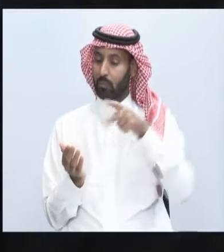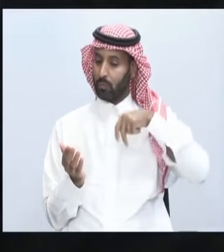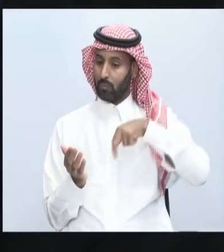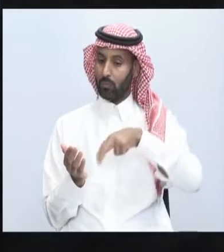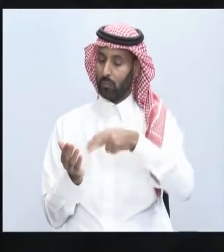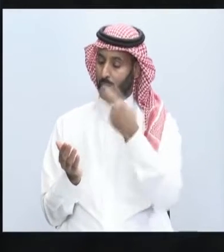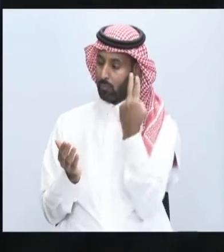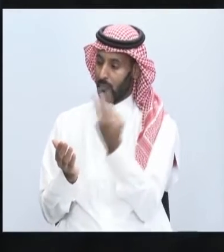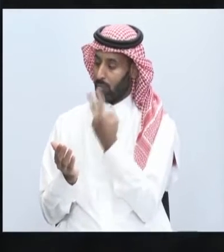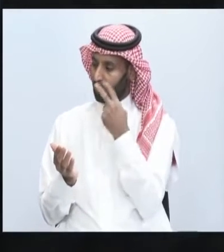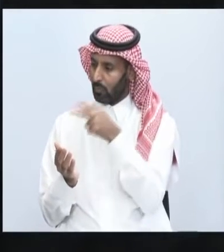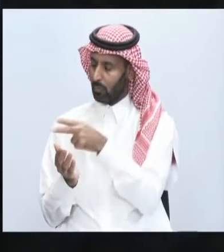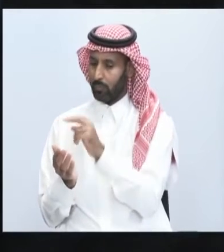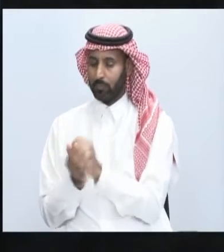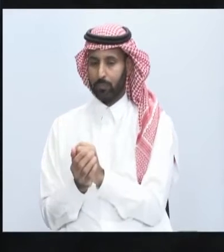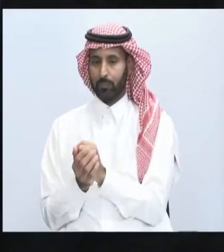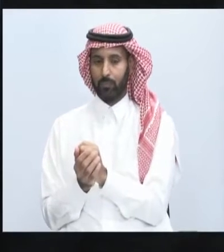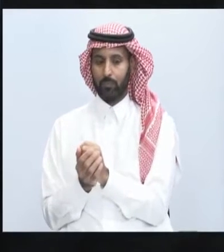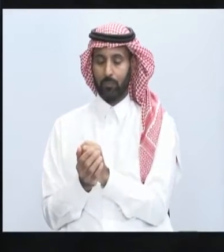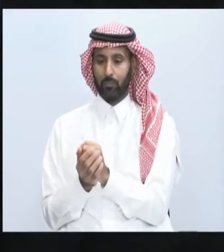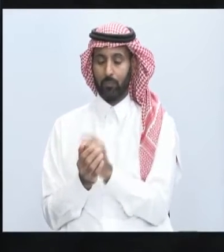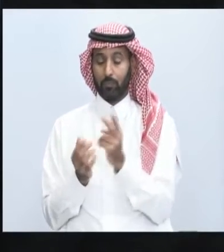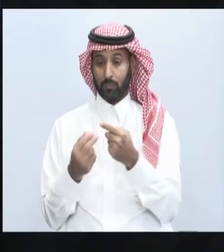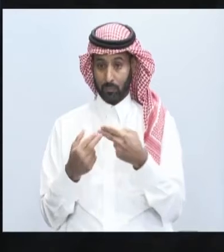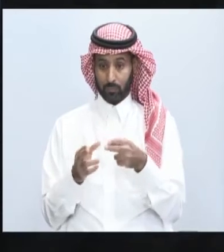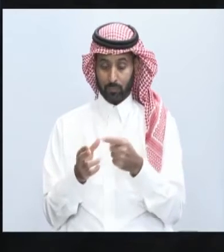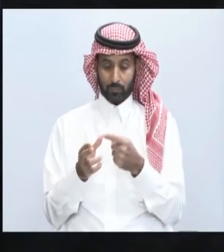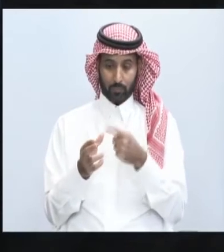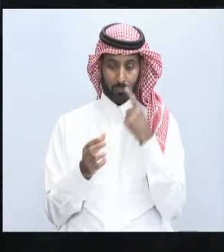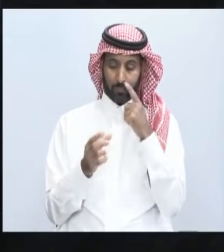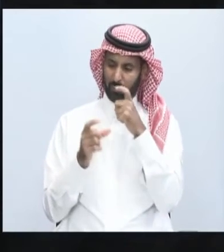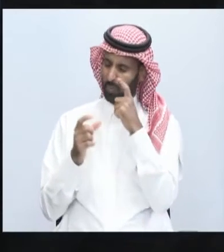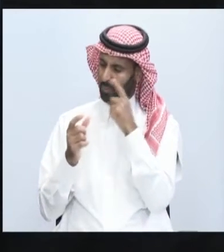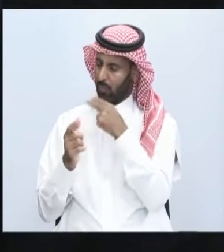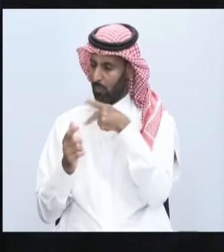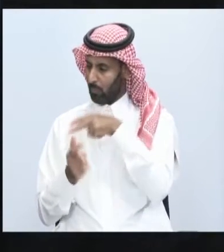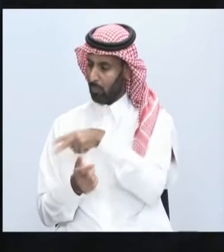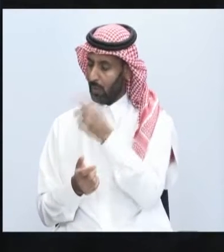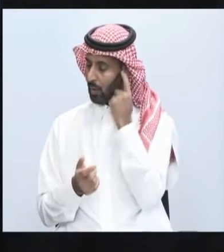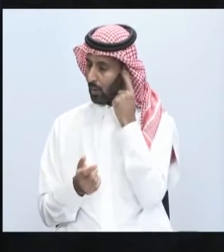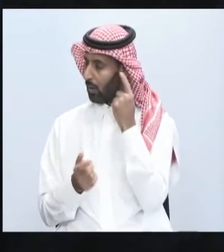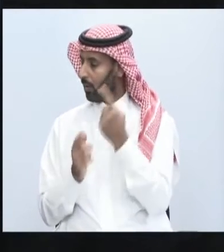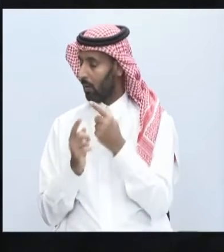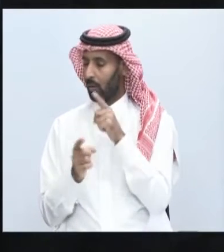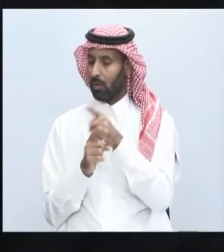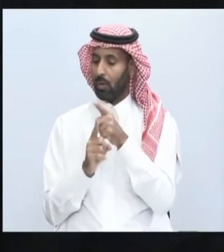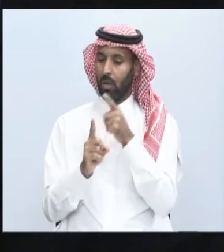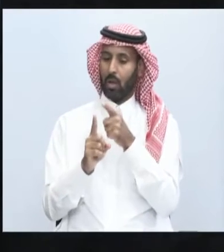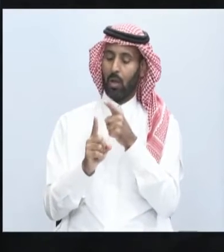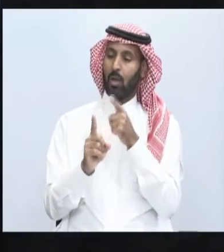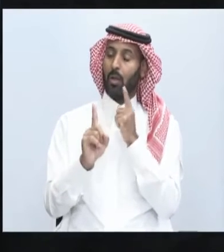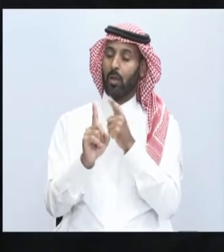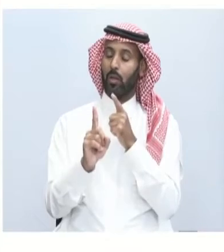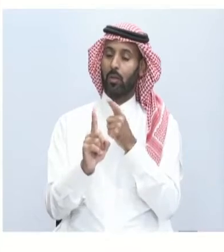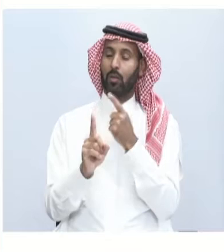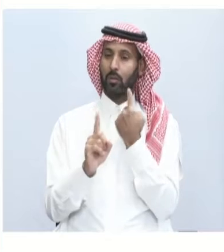a museum. And in the beginning, we stopped at the tour guide. Let's listen what the tour guide has to